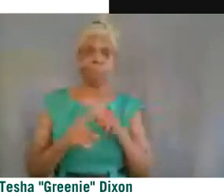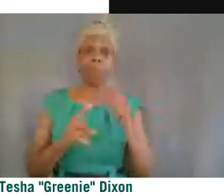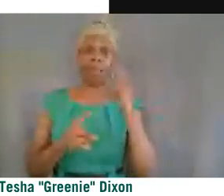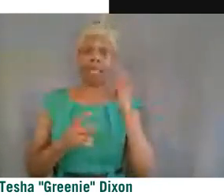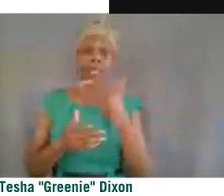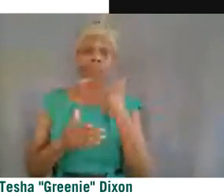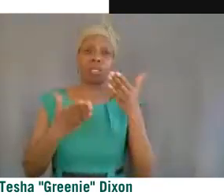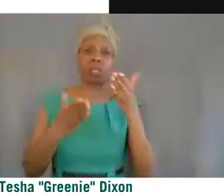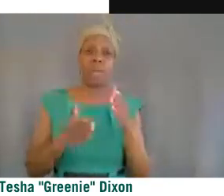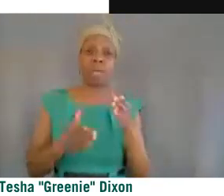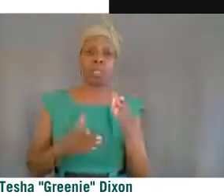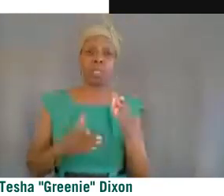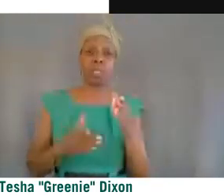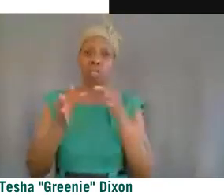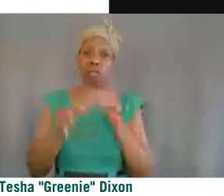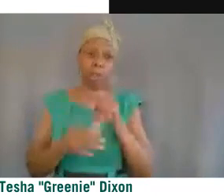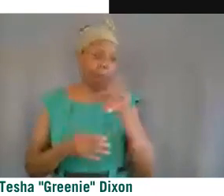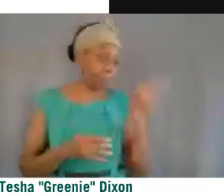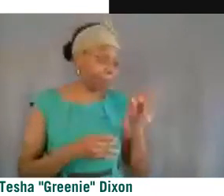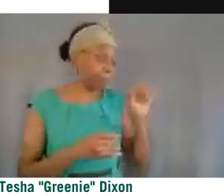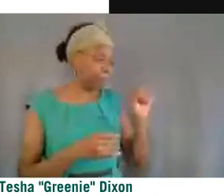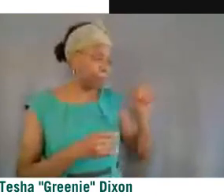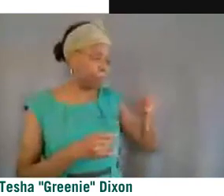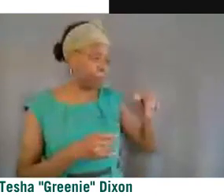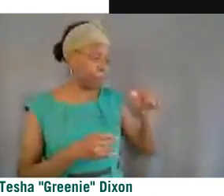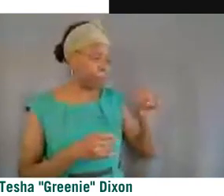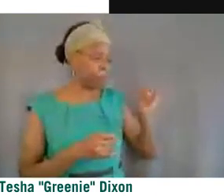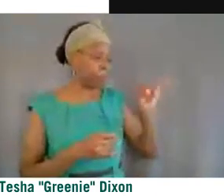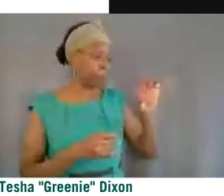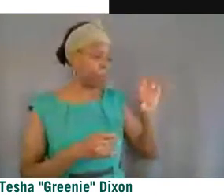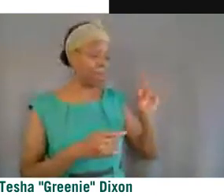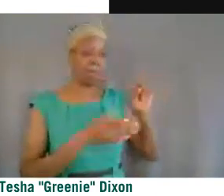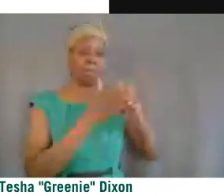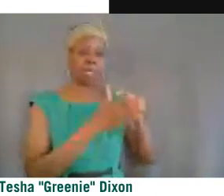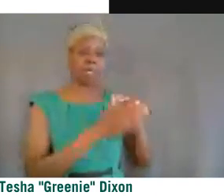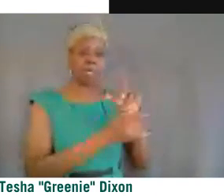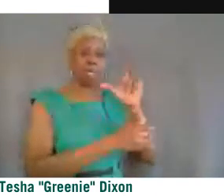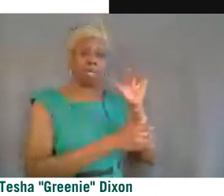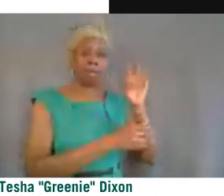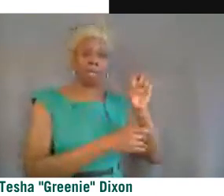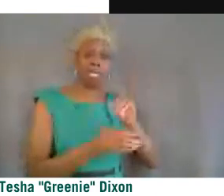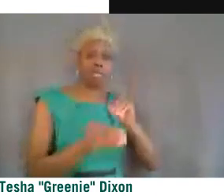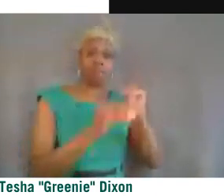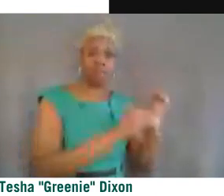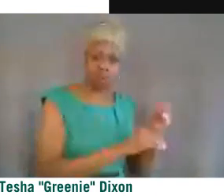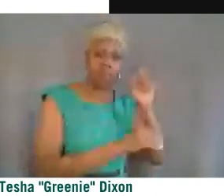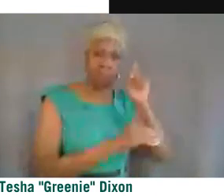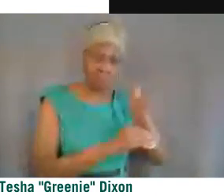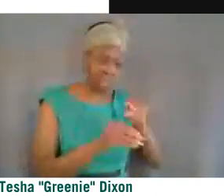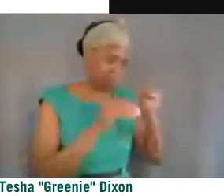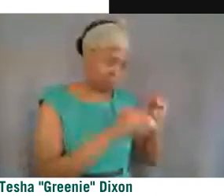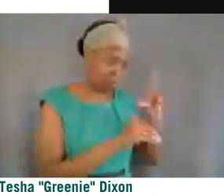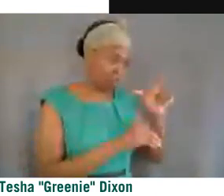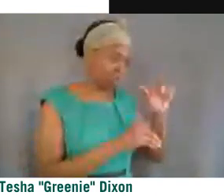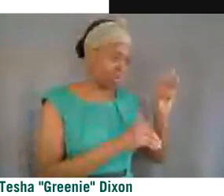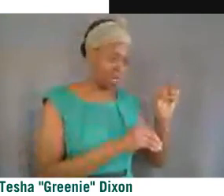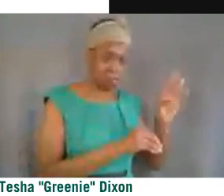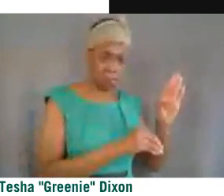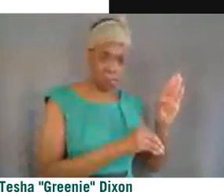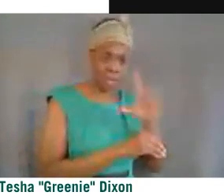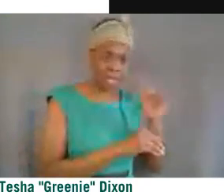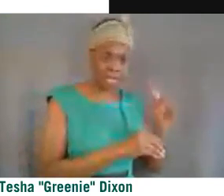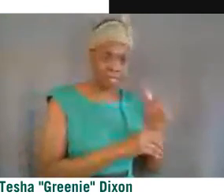way to describe spasticity is a movement. A limb needs to be moved for this. So you're moving a limb, and it's